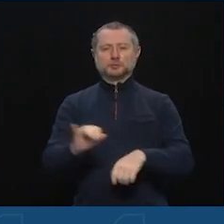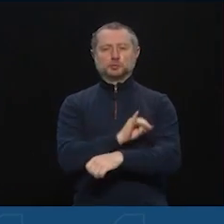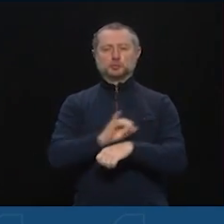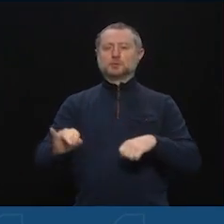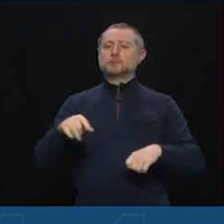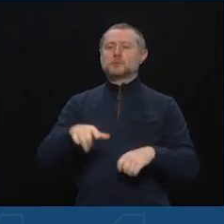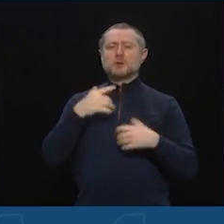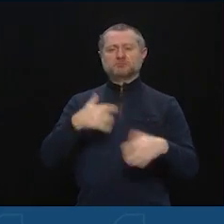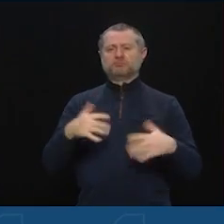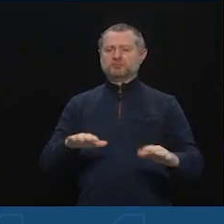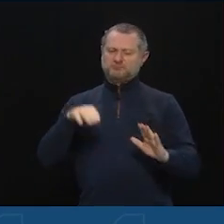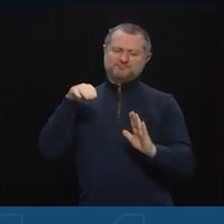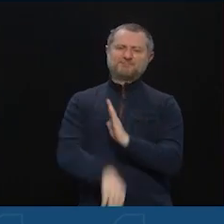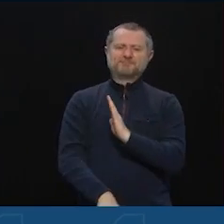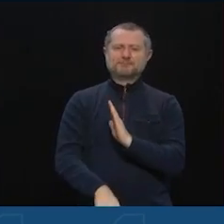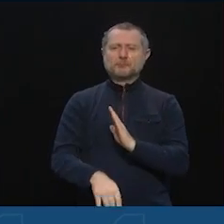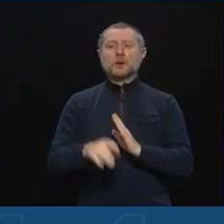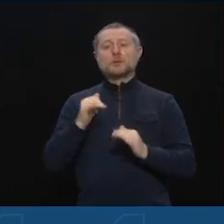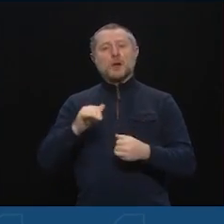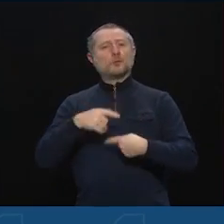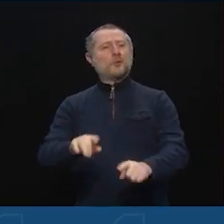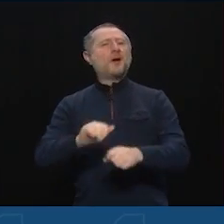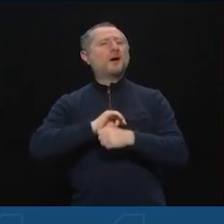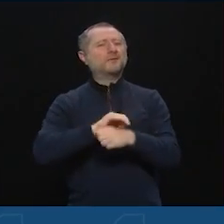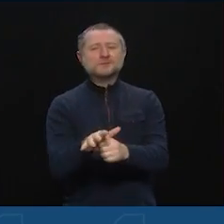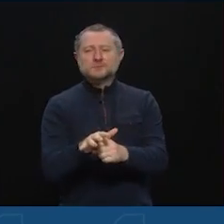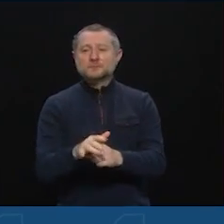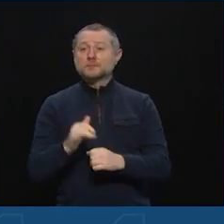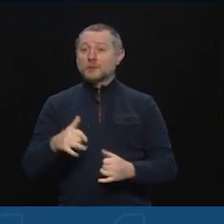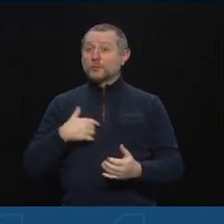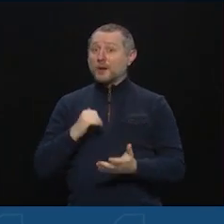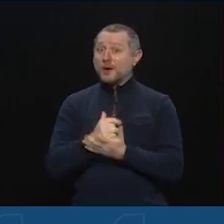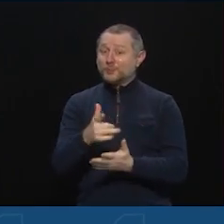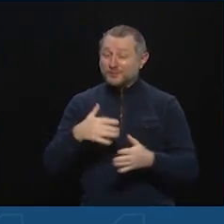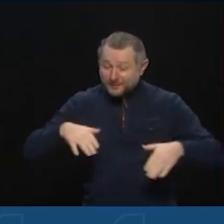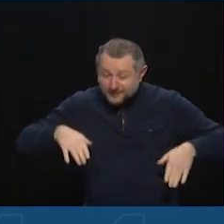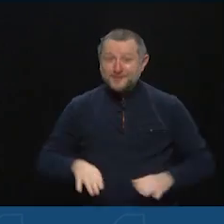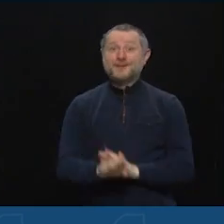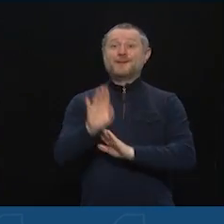knees during the pandemic, and anything we can do to help lift up all